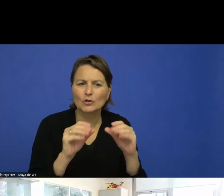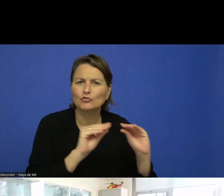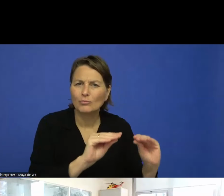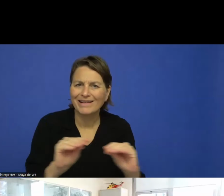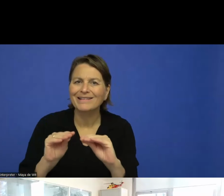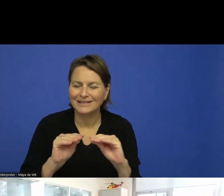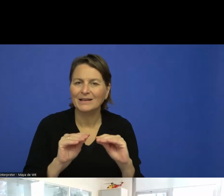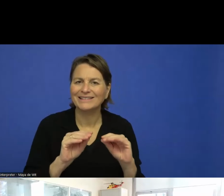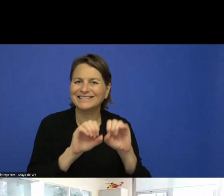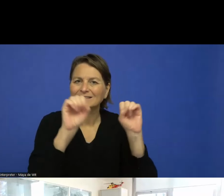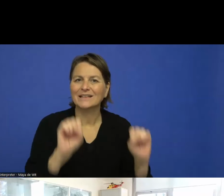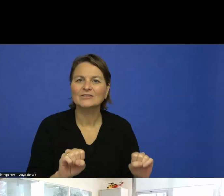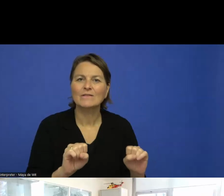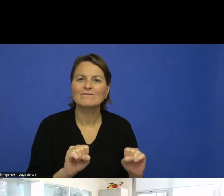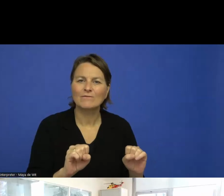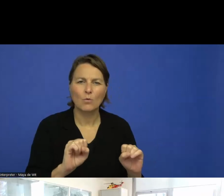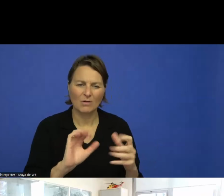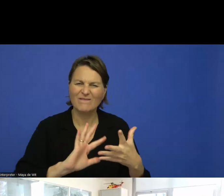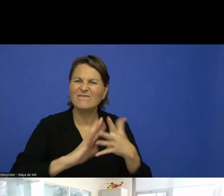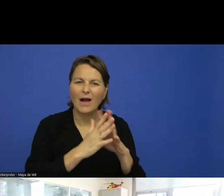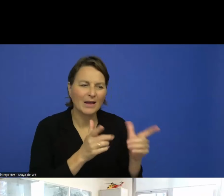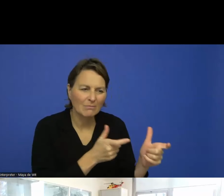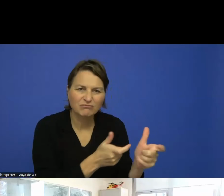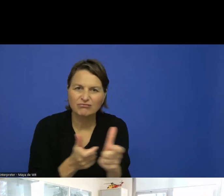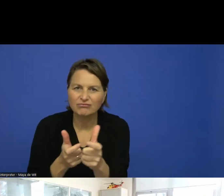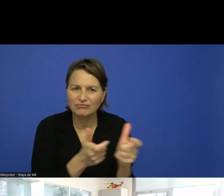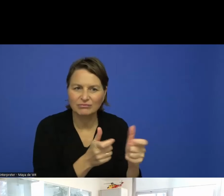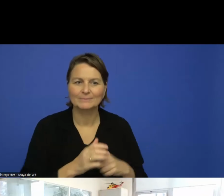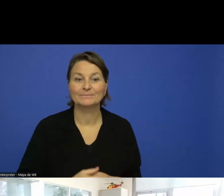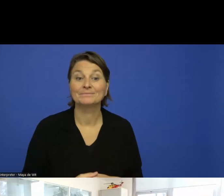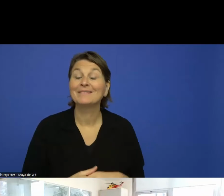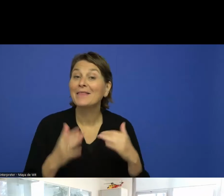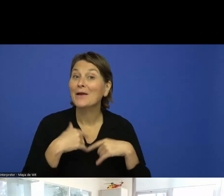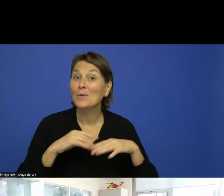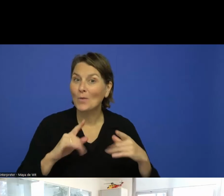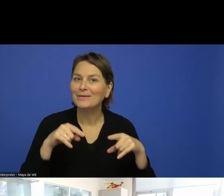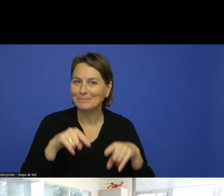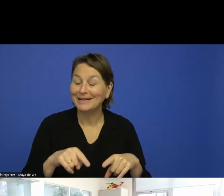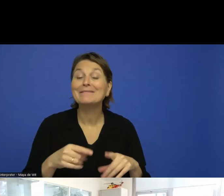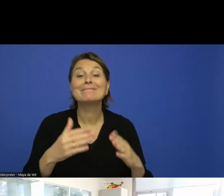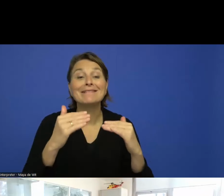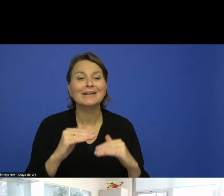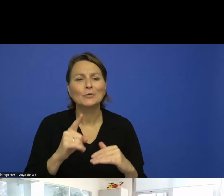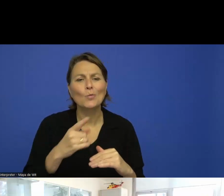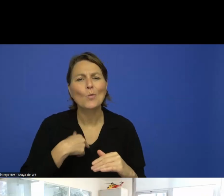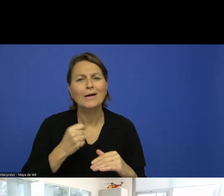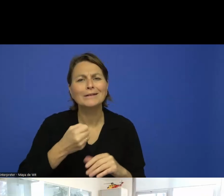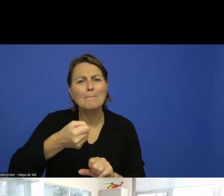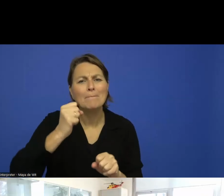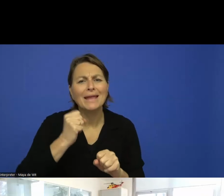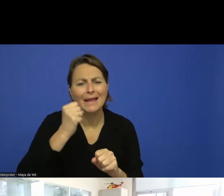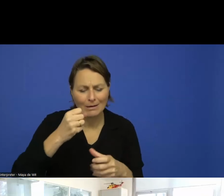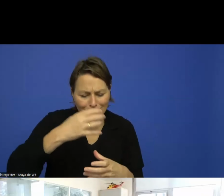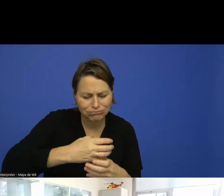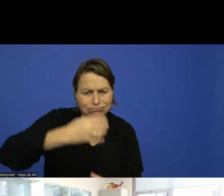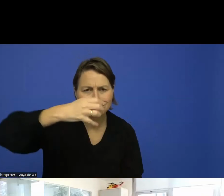was in charge of safety for making new beer in a can, and that was fun. But I also did work